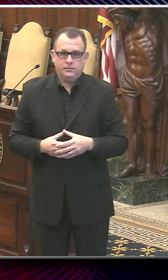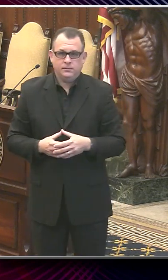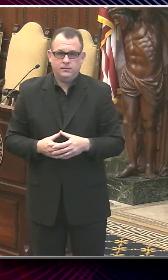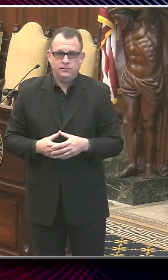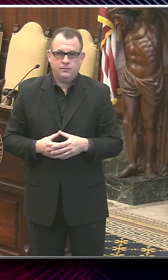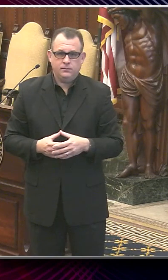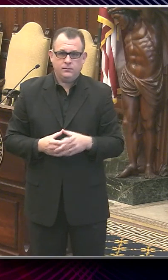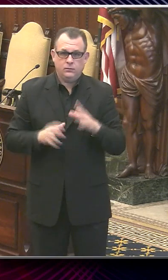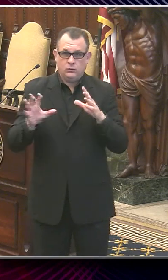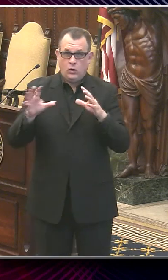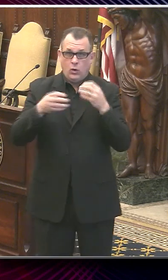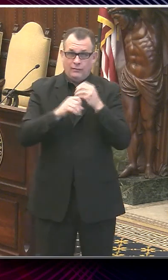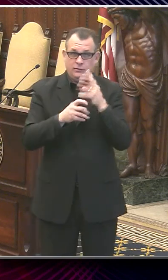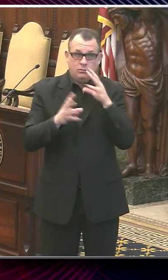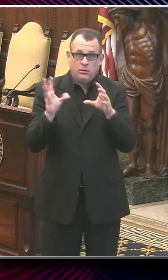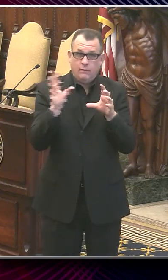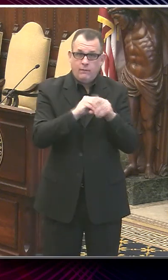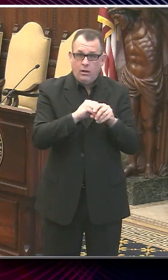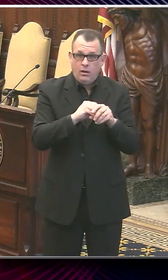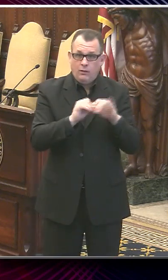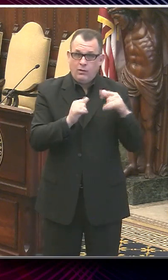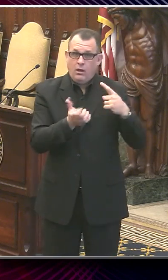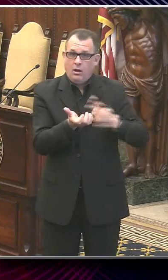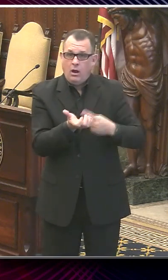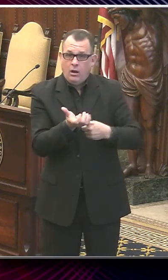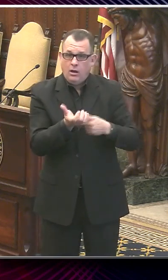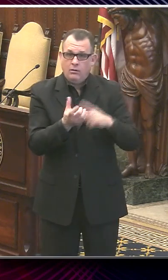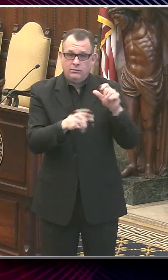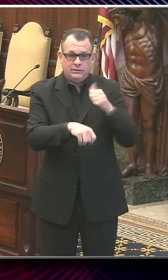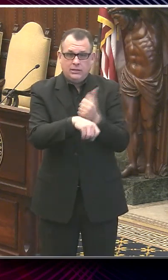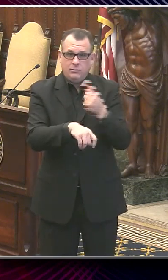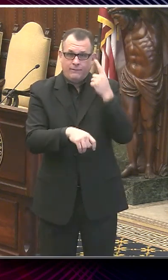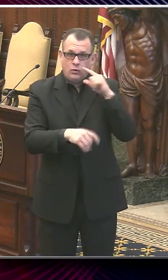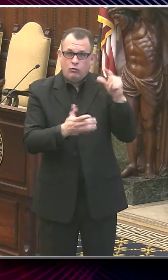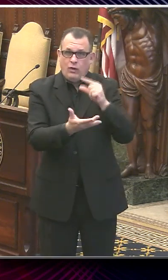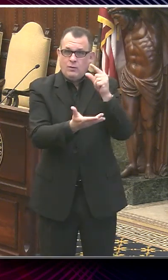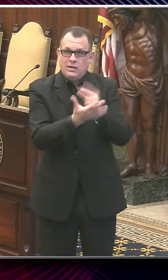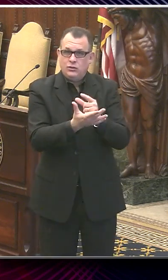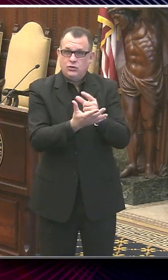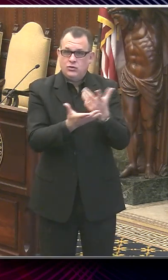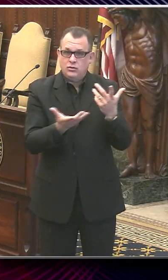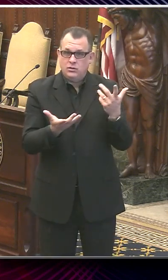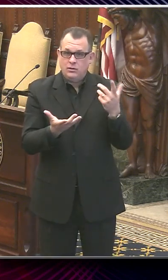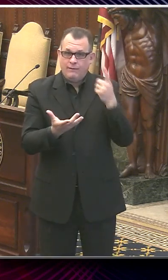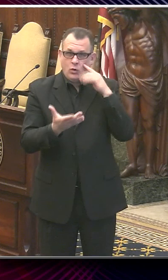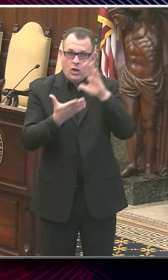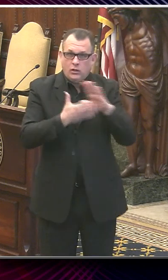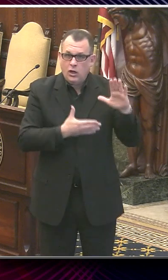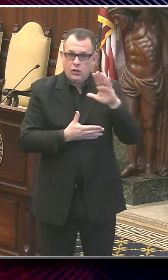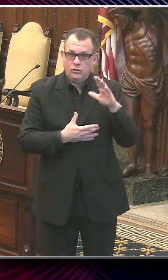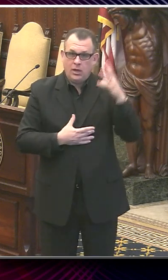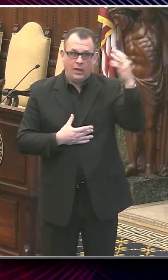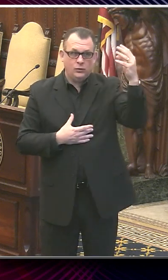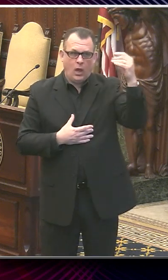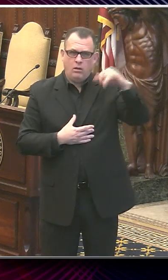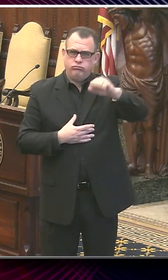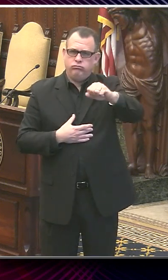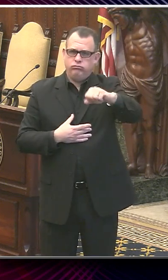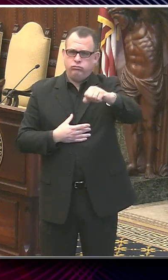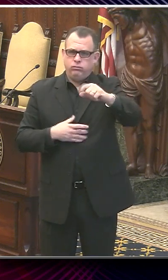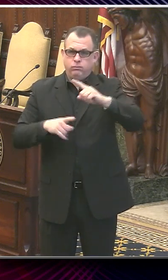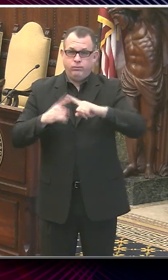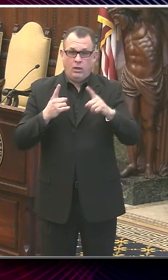office been consulted at all about the setup of these commencements they are outdoors, but from the tweets